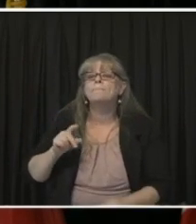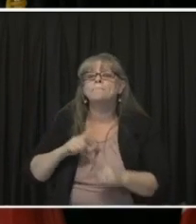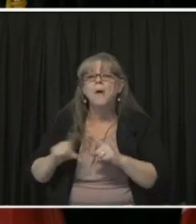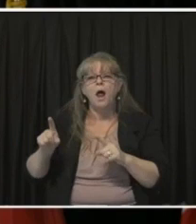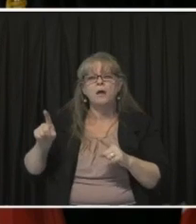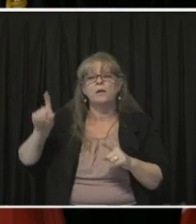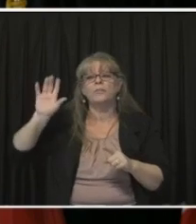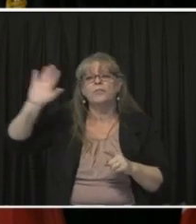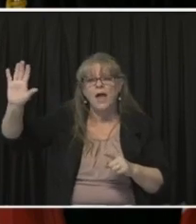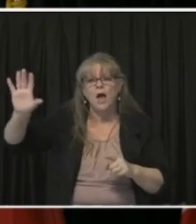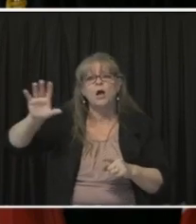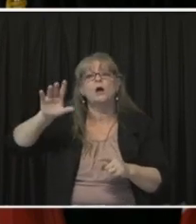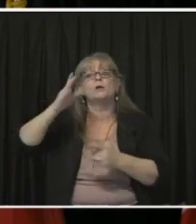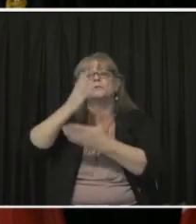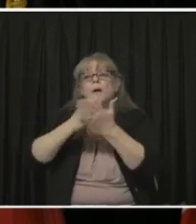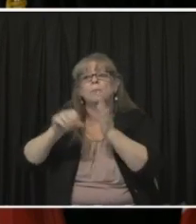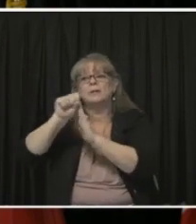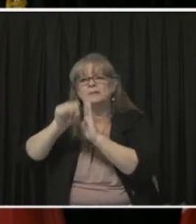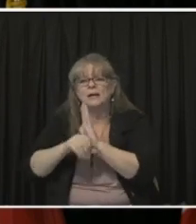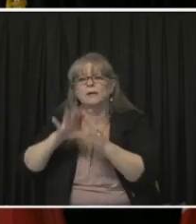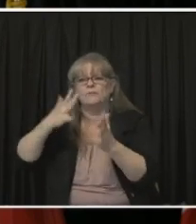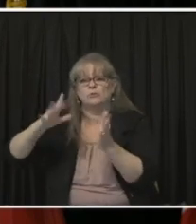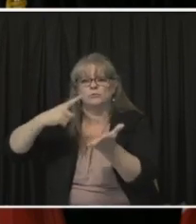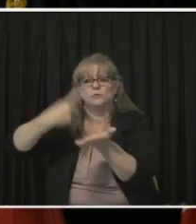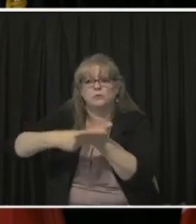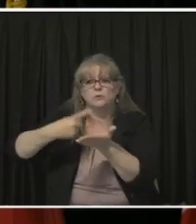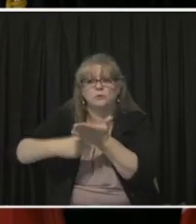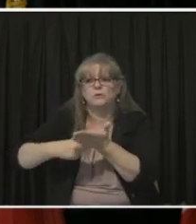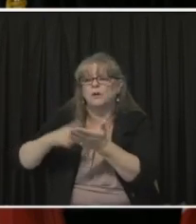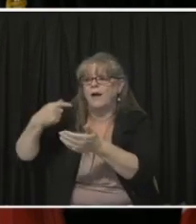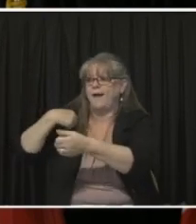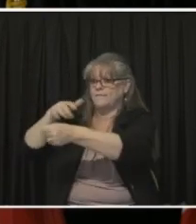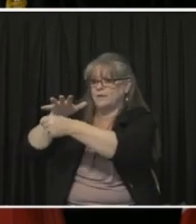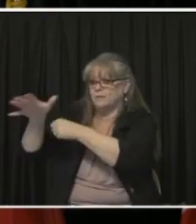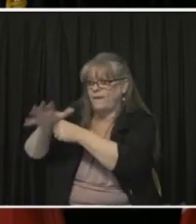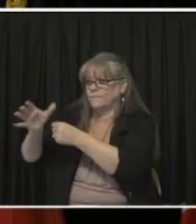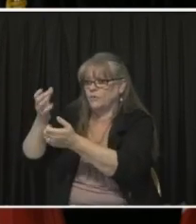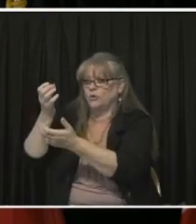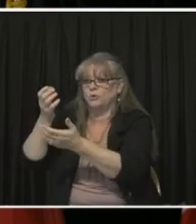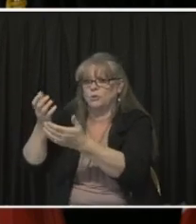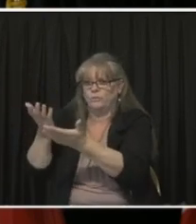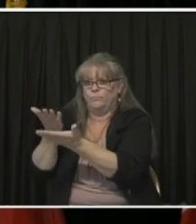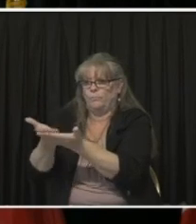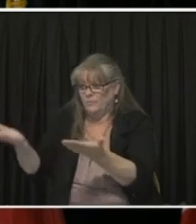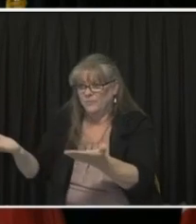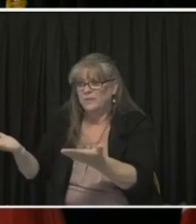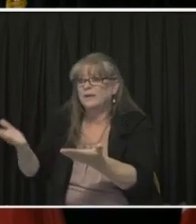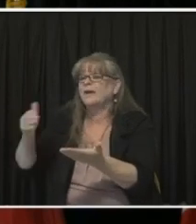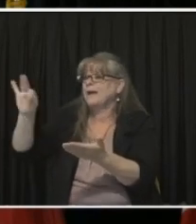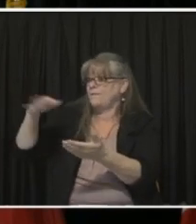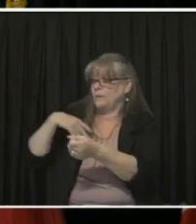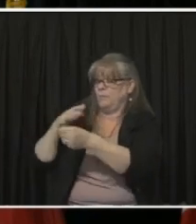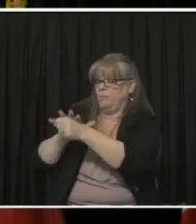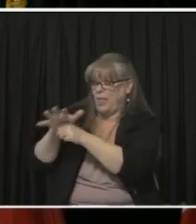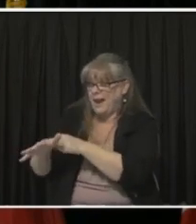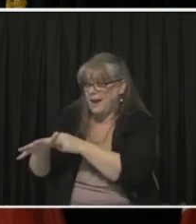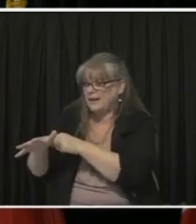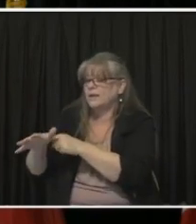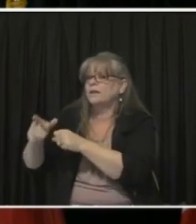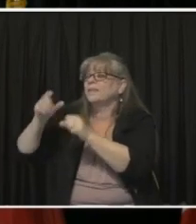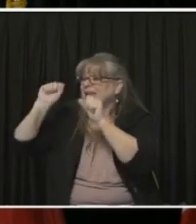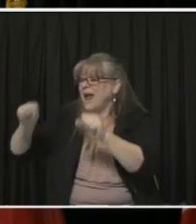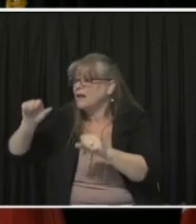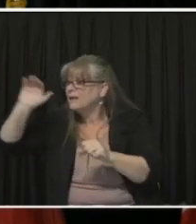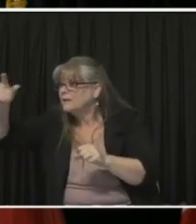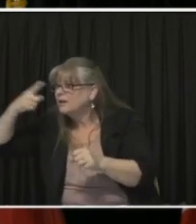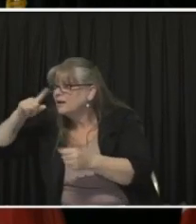when they have excess capacity, help others when they need it to put in that request. I was on a National Governors Association call today, and we talked a lot